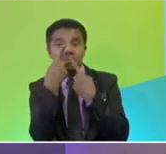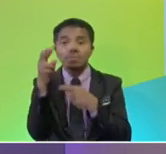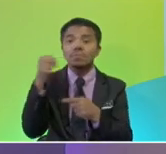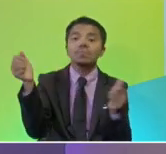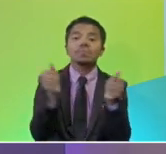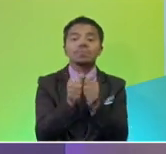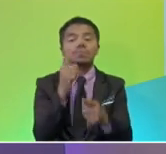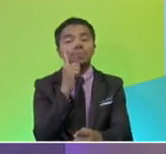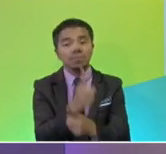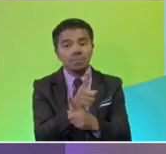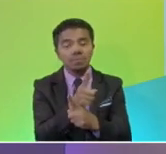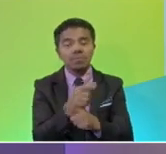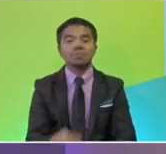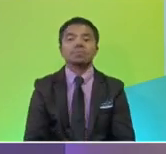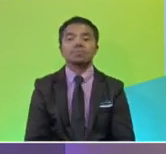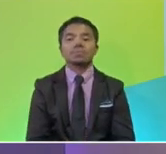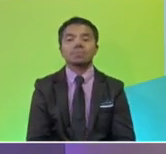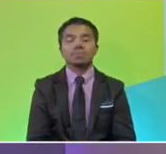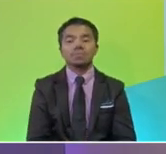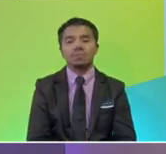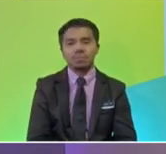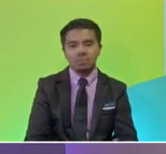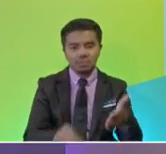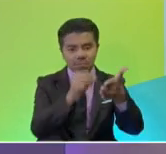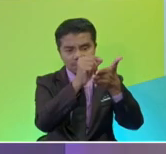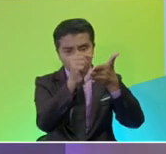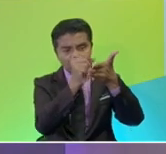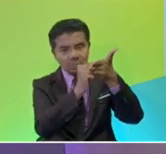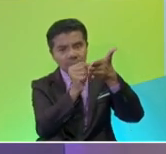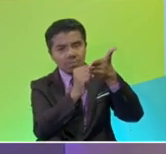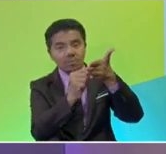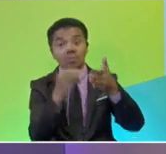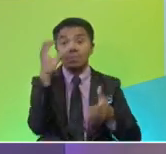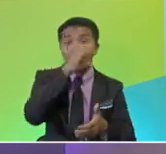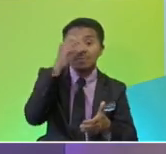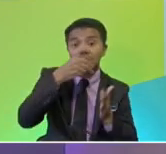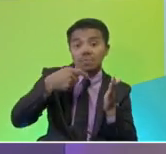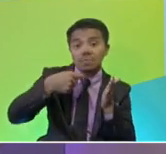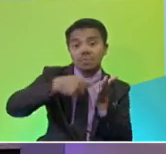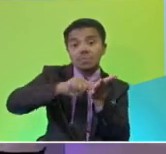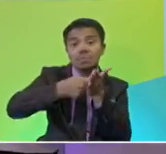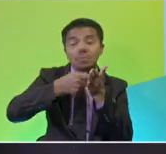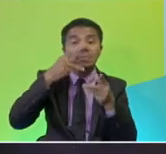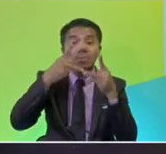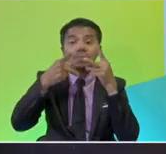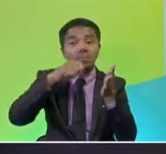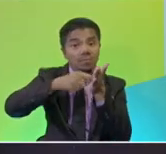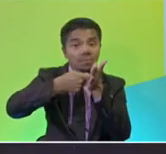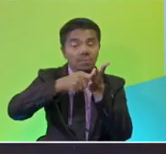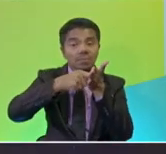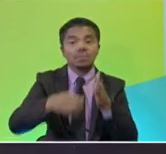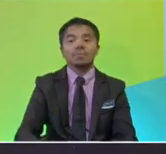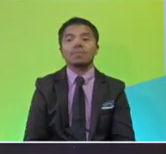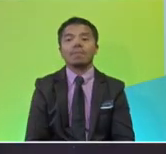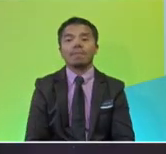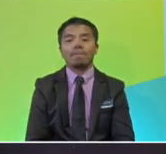have to find. Okay. And after that, you need to justify whether it's a key or whether it's a distractor. All right. Mr. Warit, I'm having a lot of fun